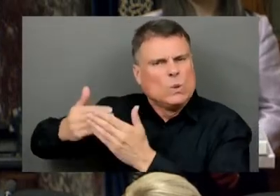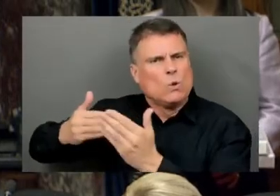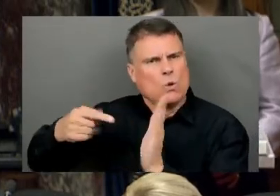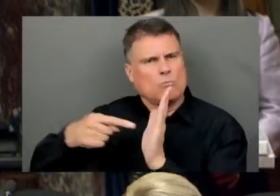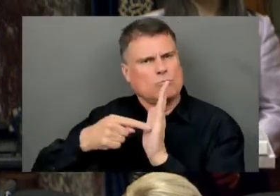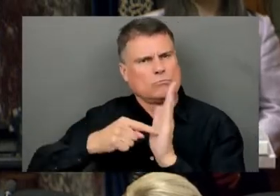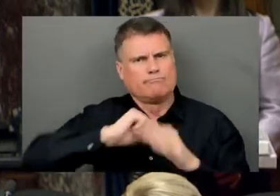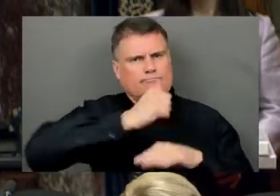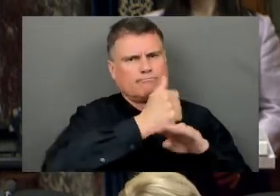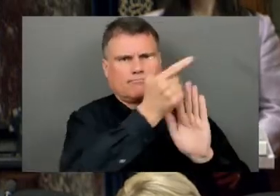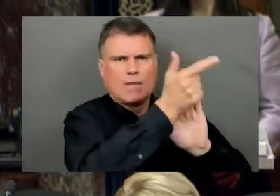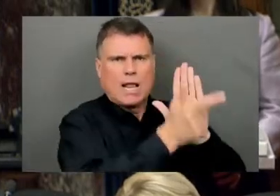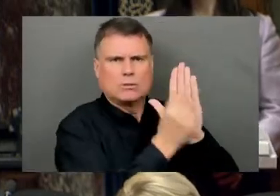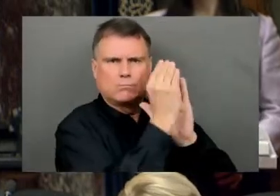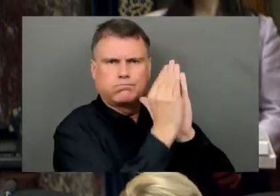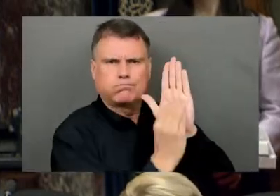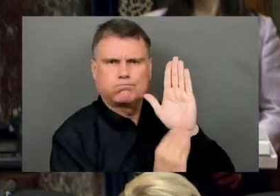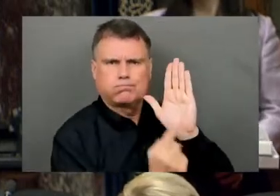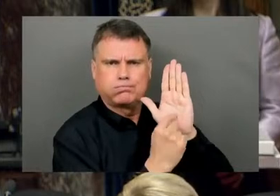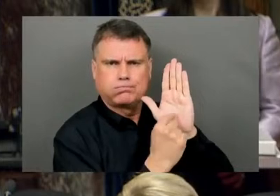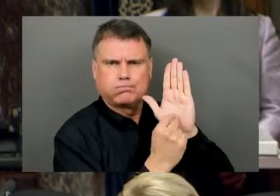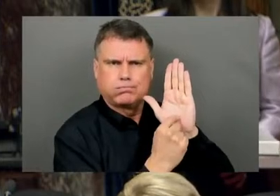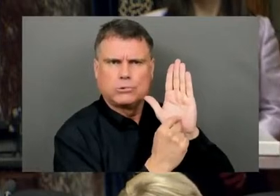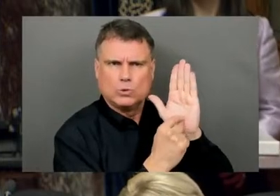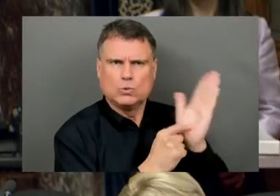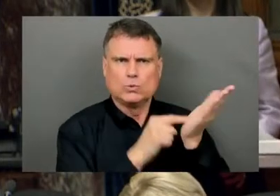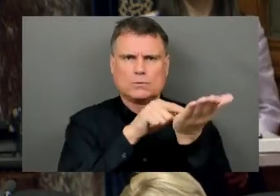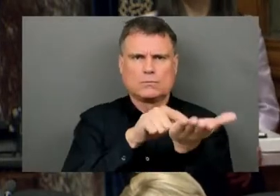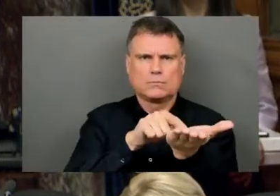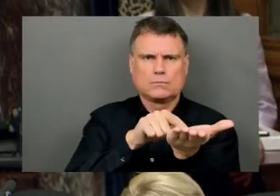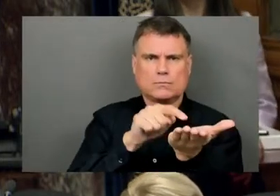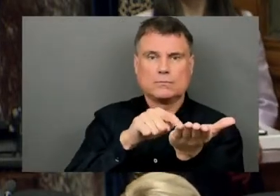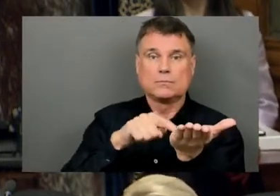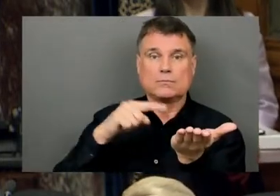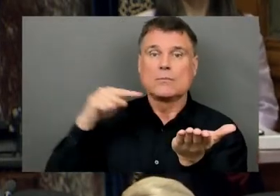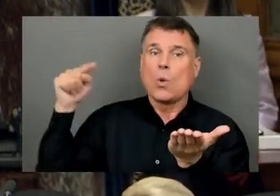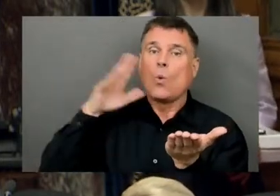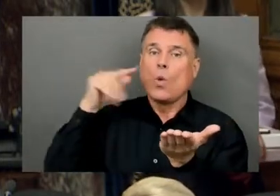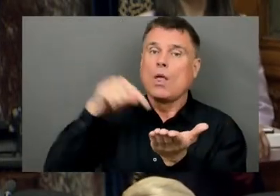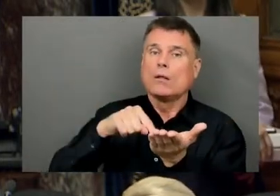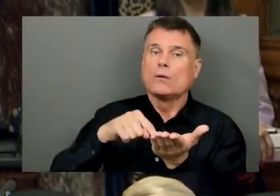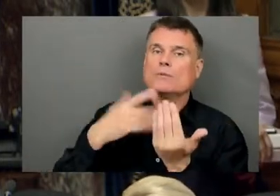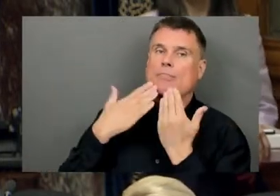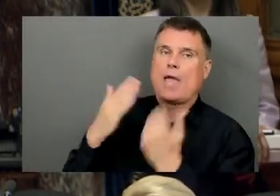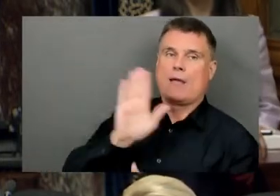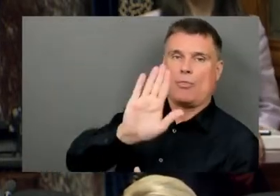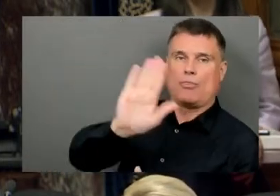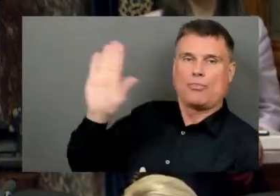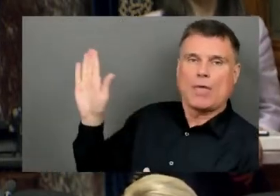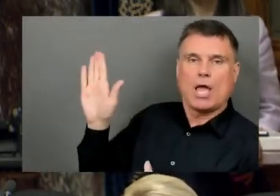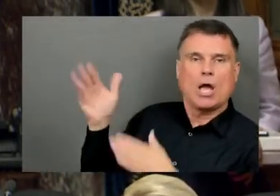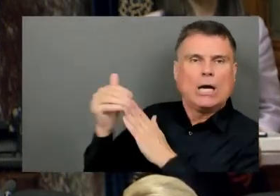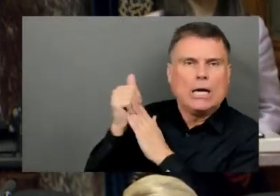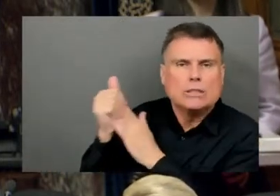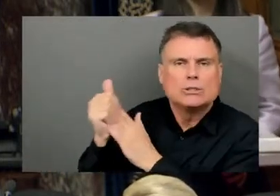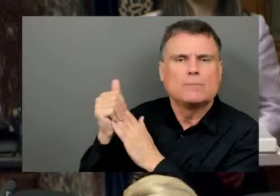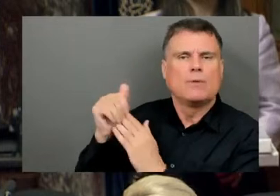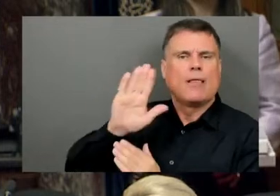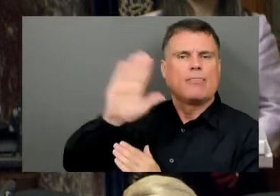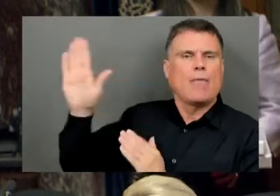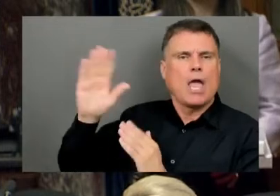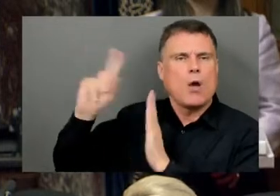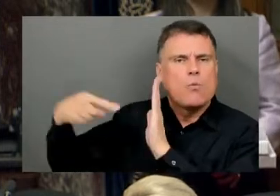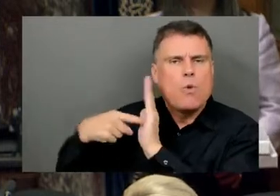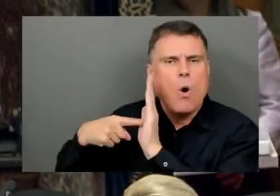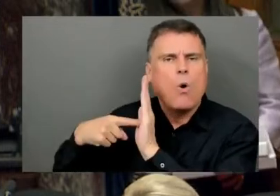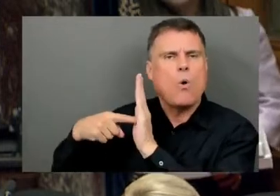their leadership and for reminding us of the duty and role to address colonial practices and stem them where they